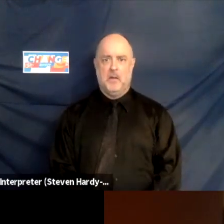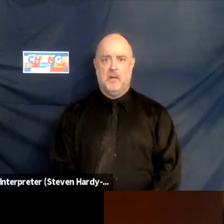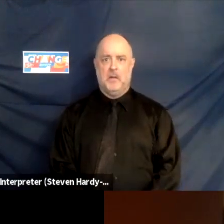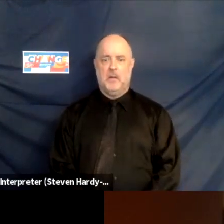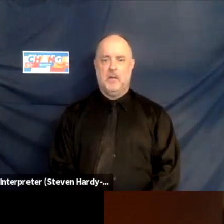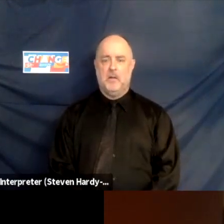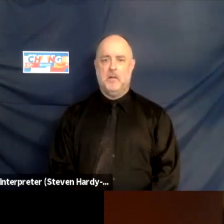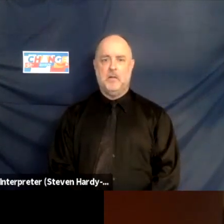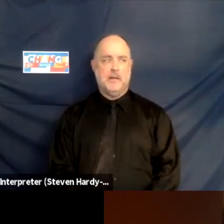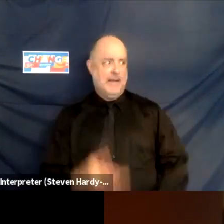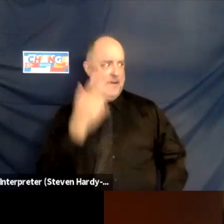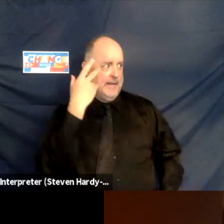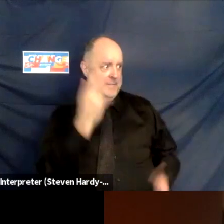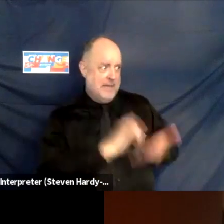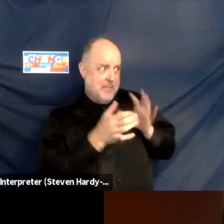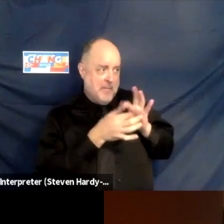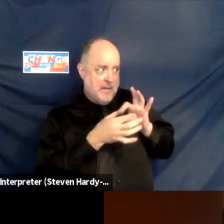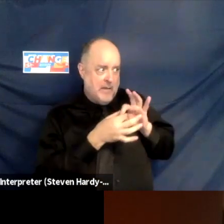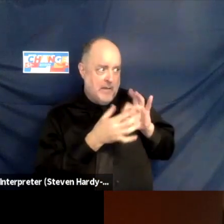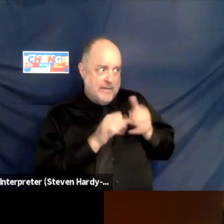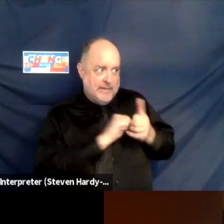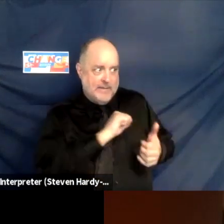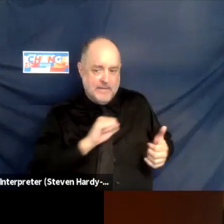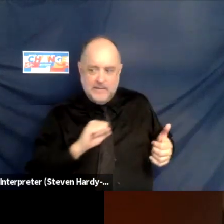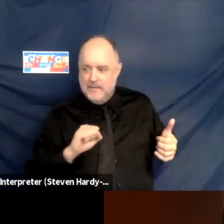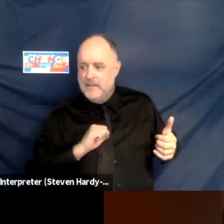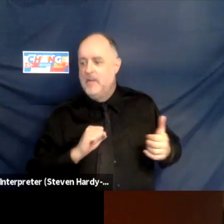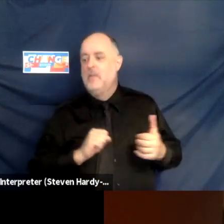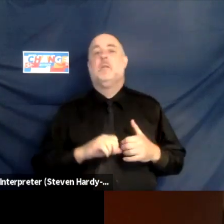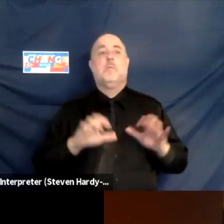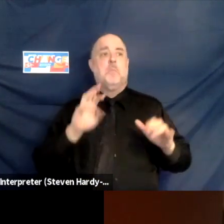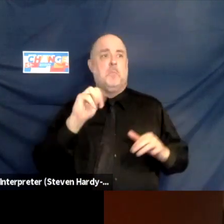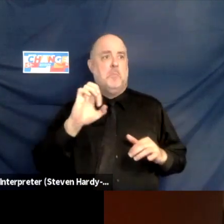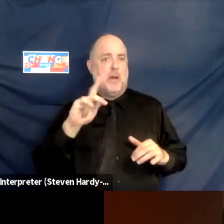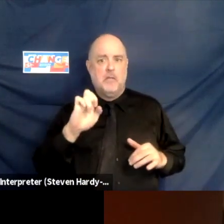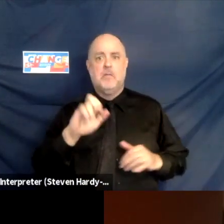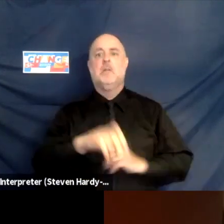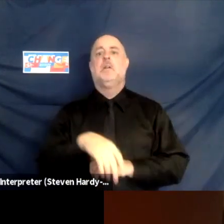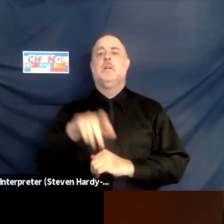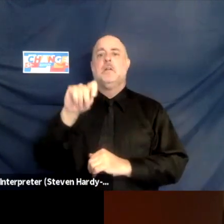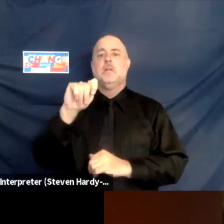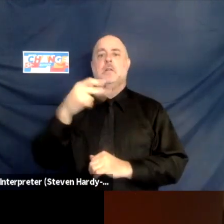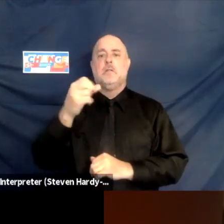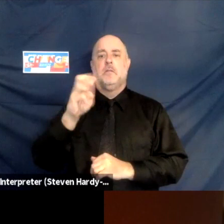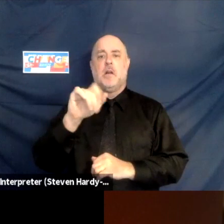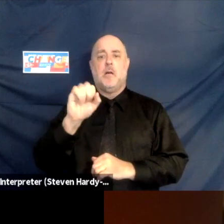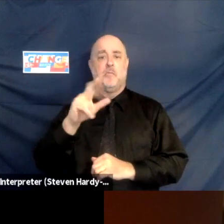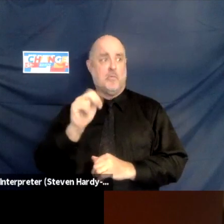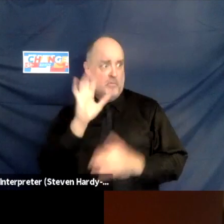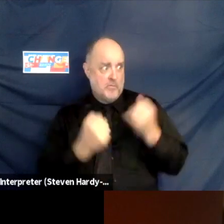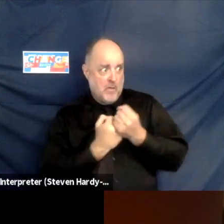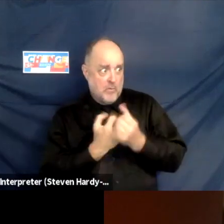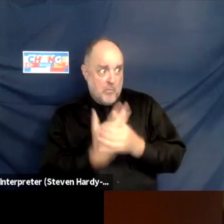I see a message that Congressman Mike Thompson will co-sponsor both. Hey, great news, more co-sponsors. I'll